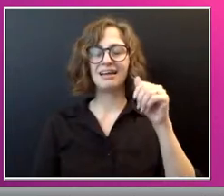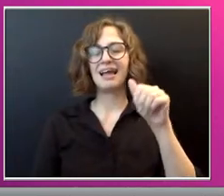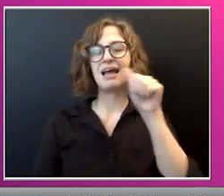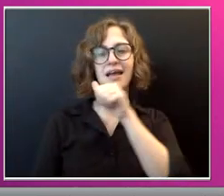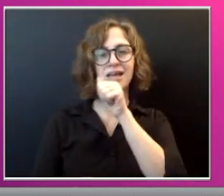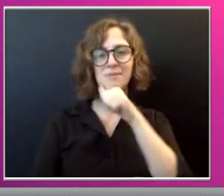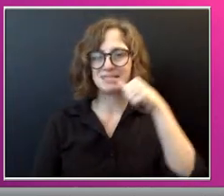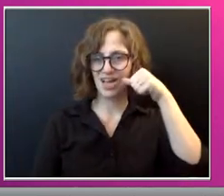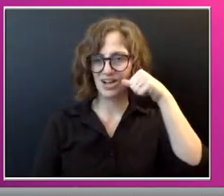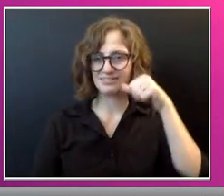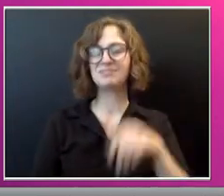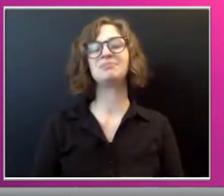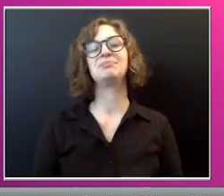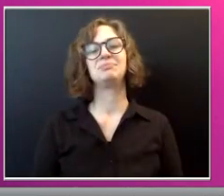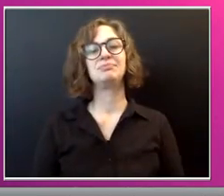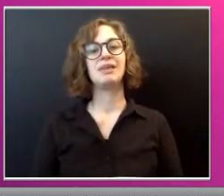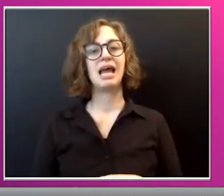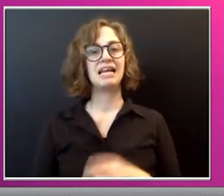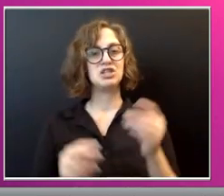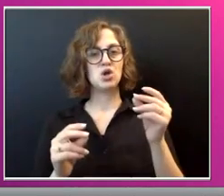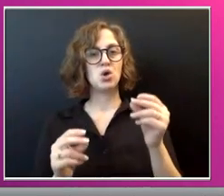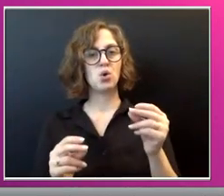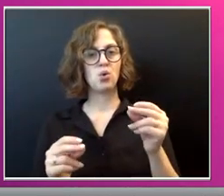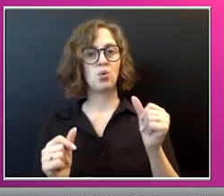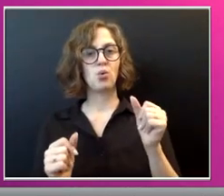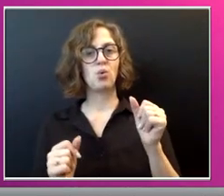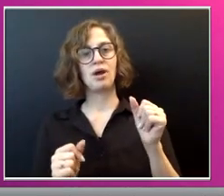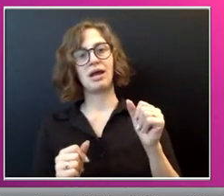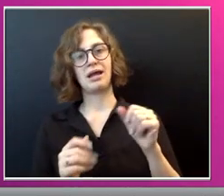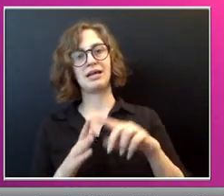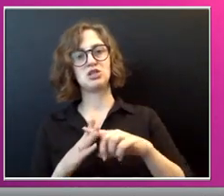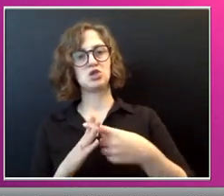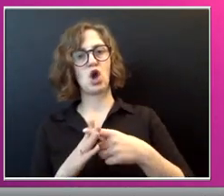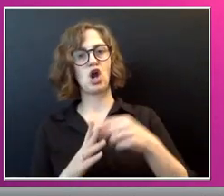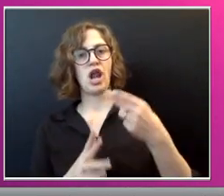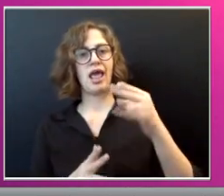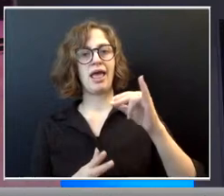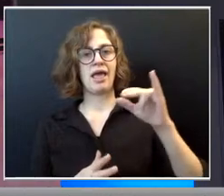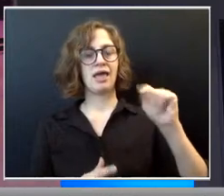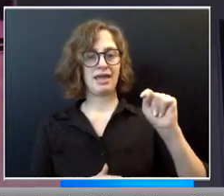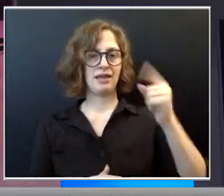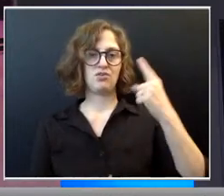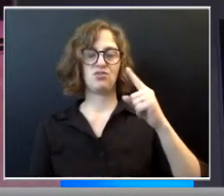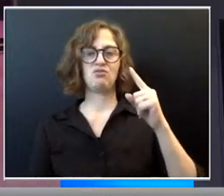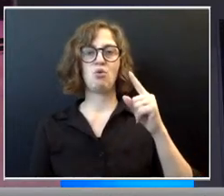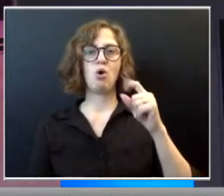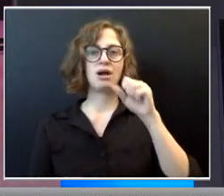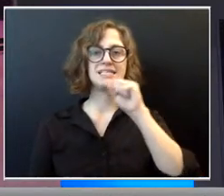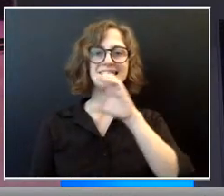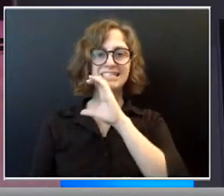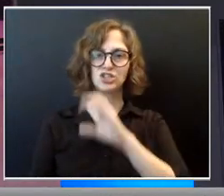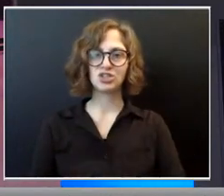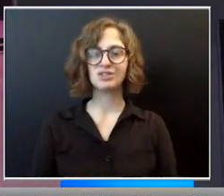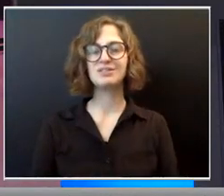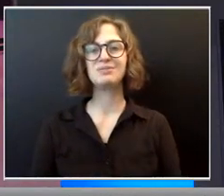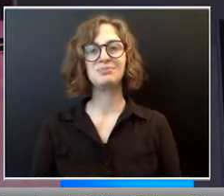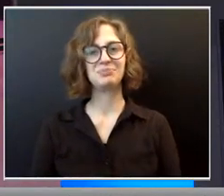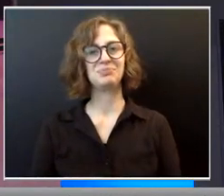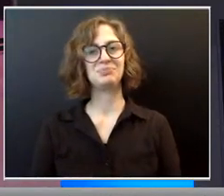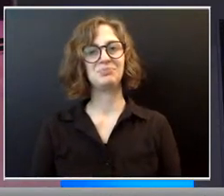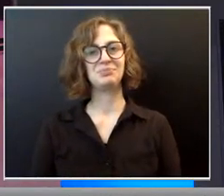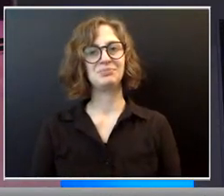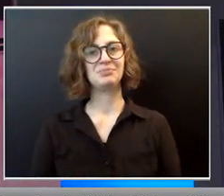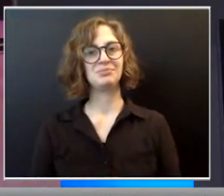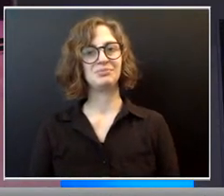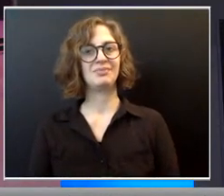it's Quick Hit for Seniors, HIIT, if you're mm-hmm. going to Google that. Jan Powell. Anne wants to know what the feedback